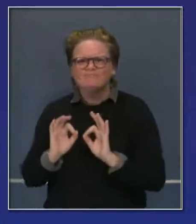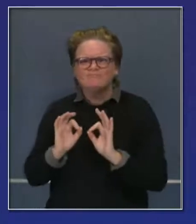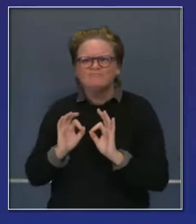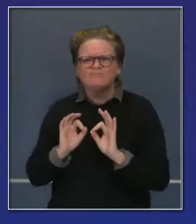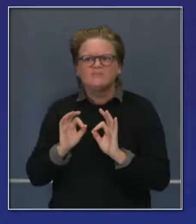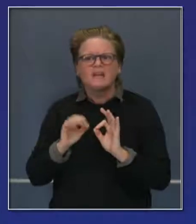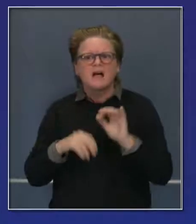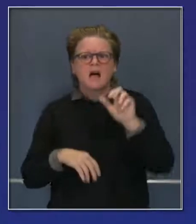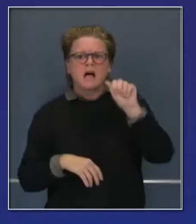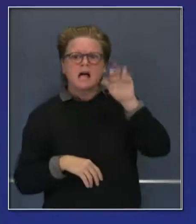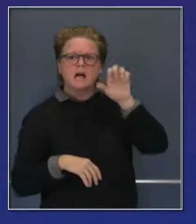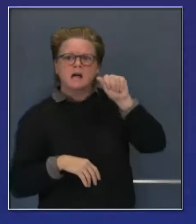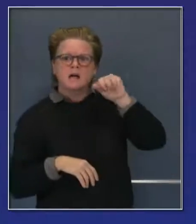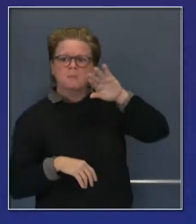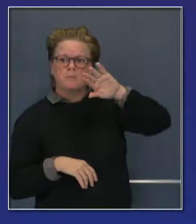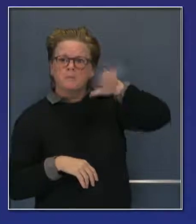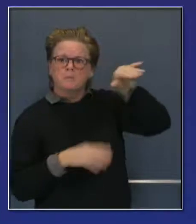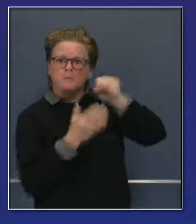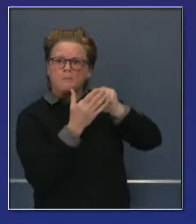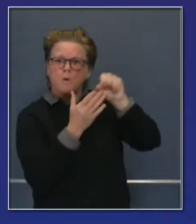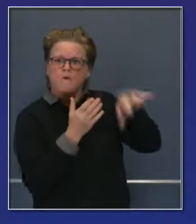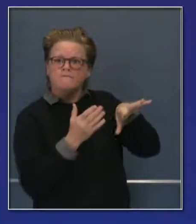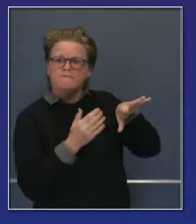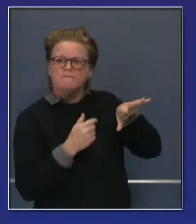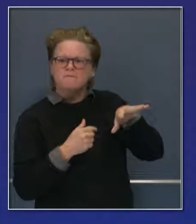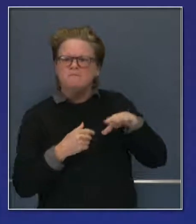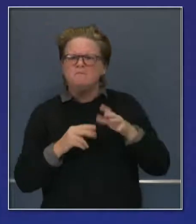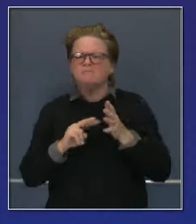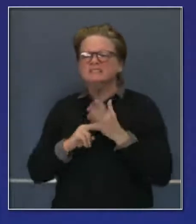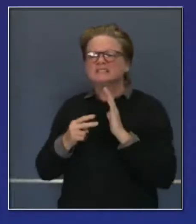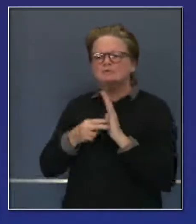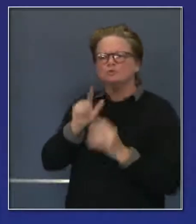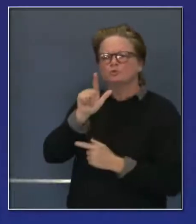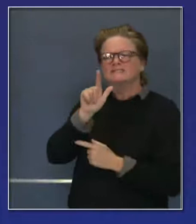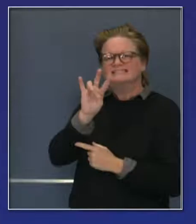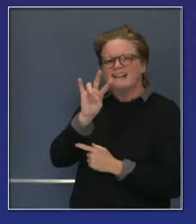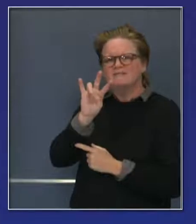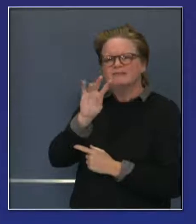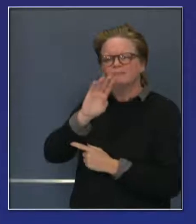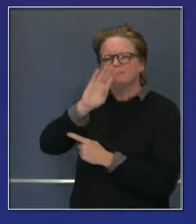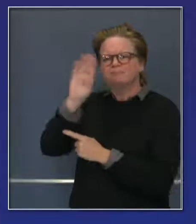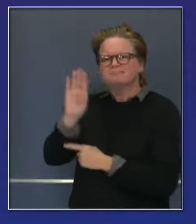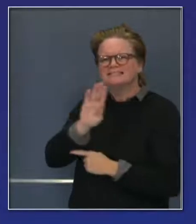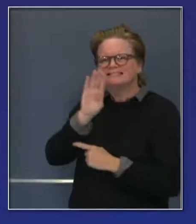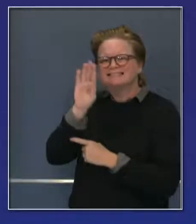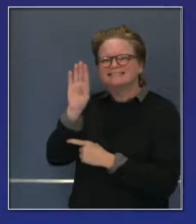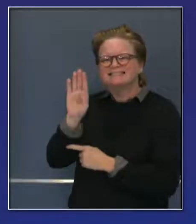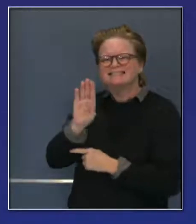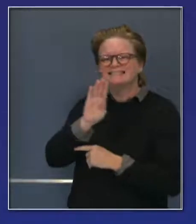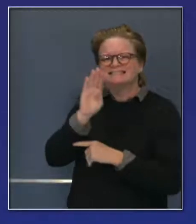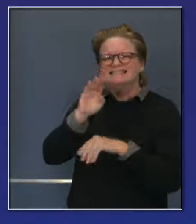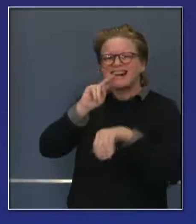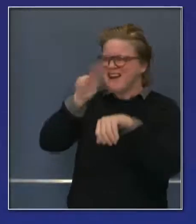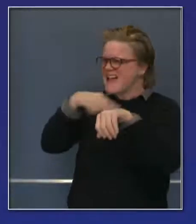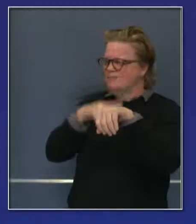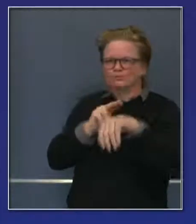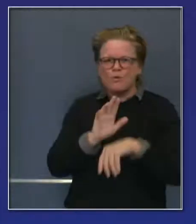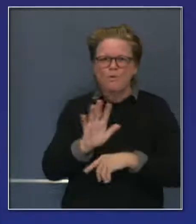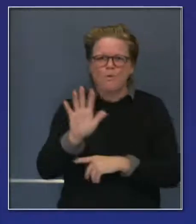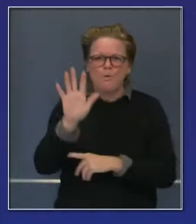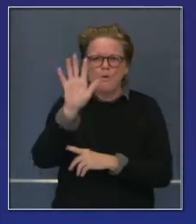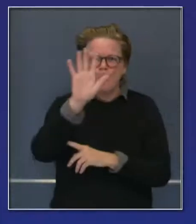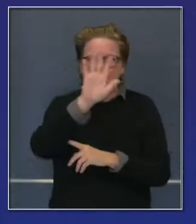you hear this debate, you hear these national numbers. This is your numbers, people here in the state of California potentially losing $27